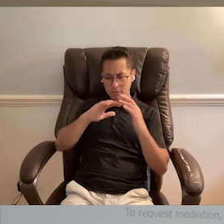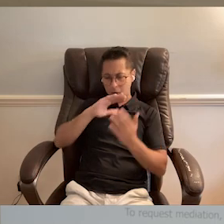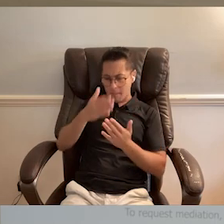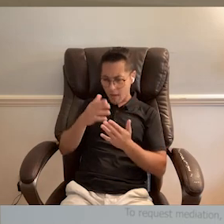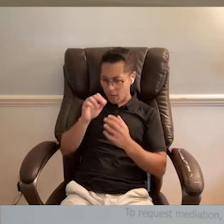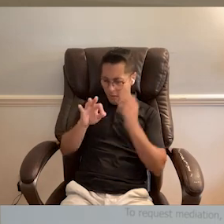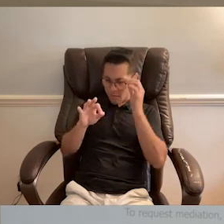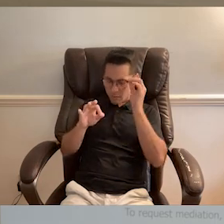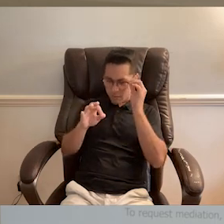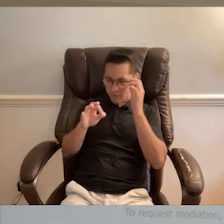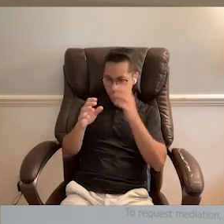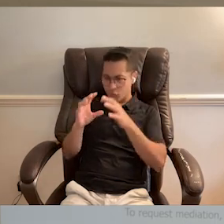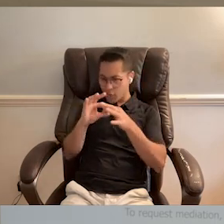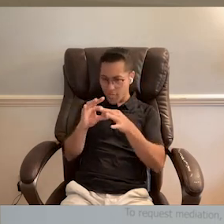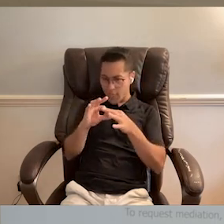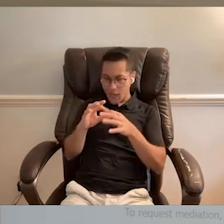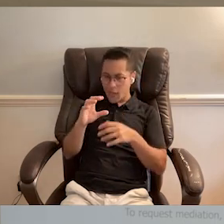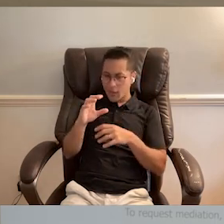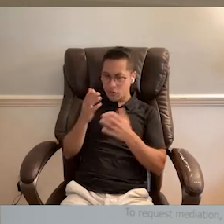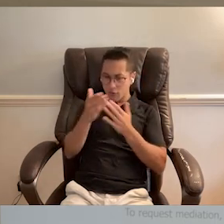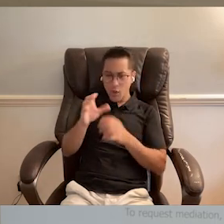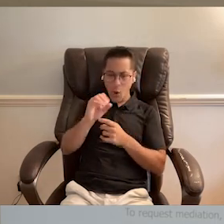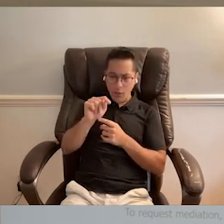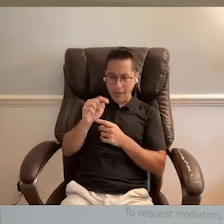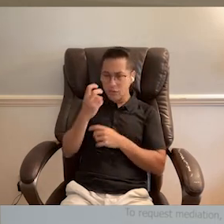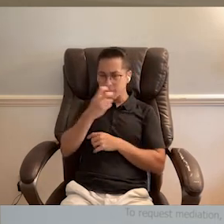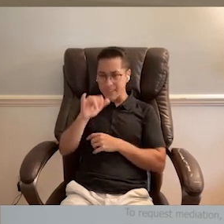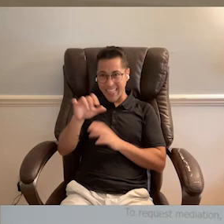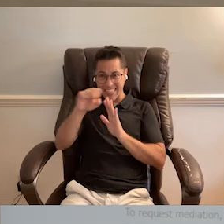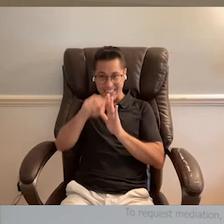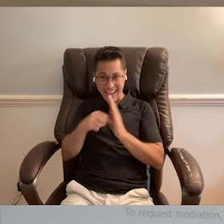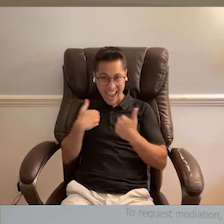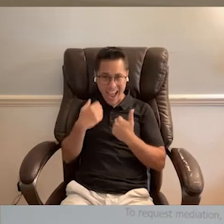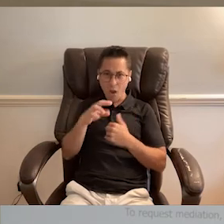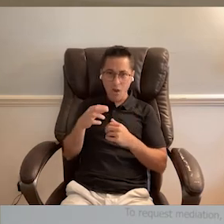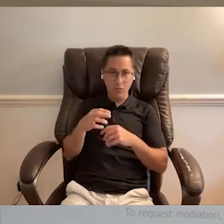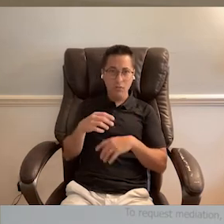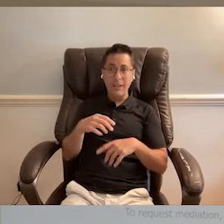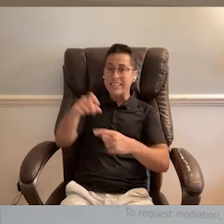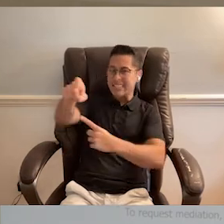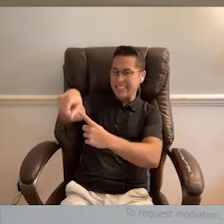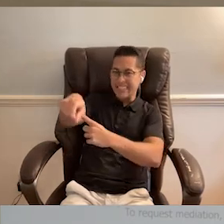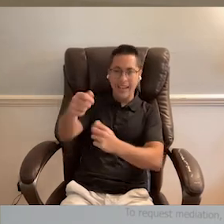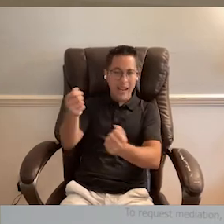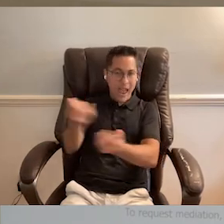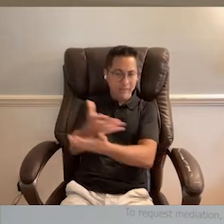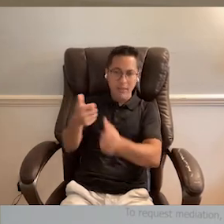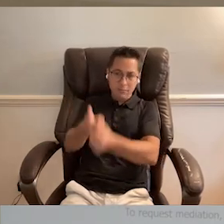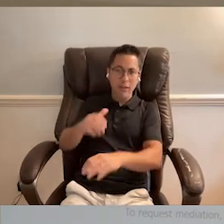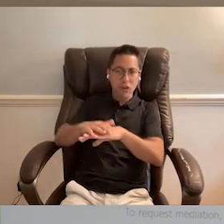services, OT or speech that the state has, or is it based off of the kids? It's need. Everything is based on the child's need. But